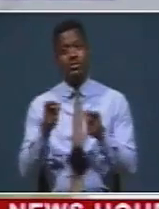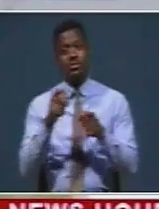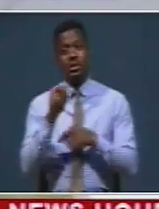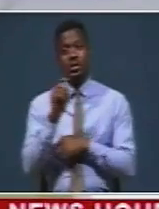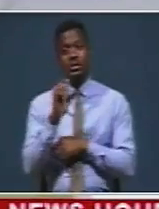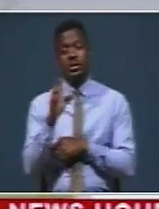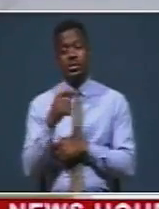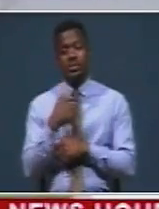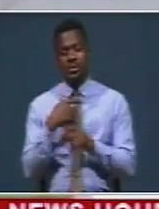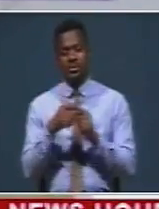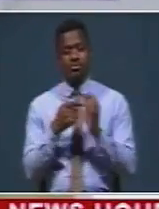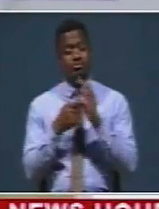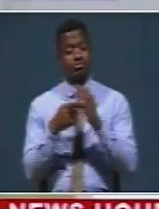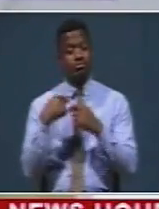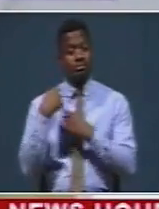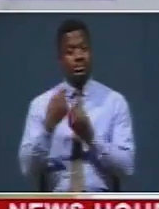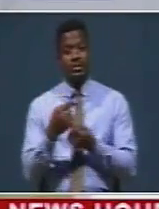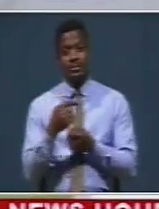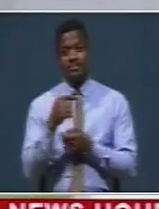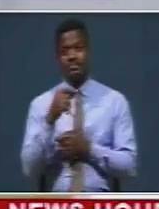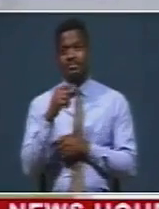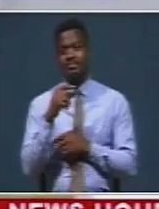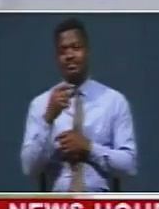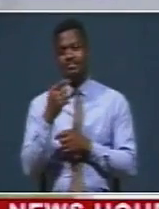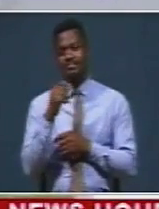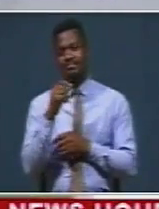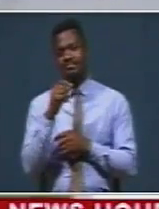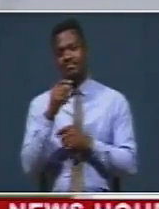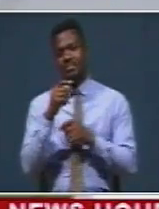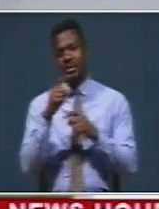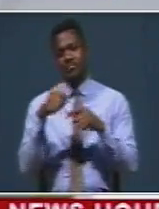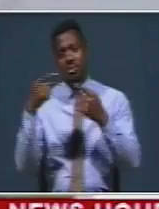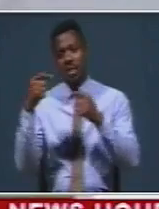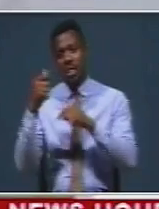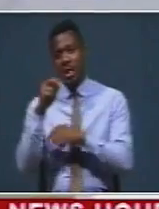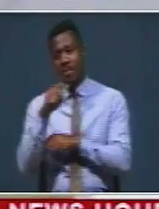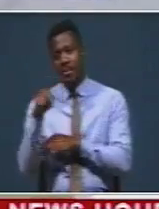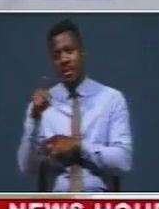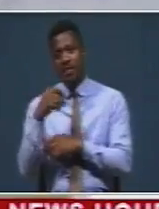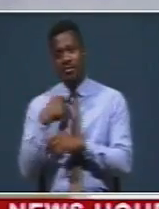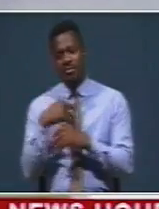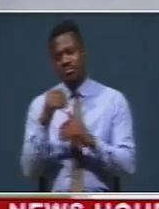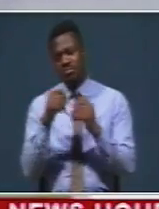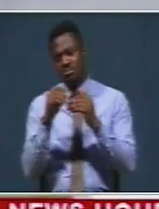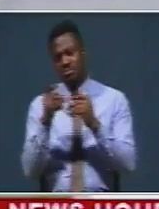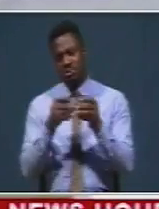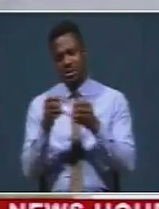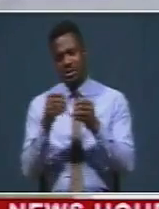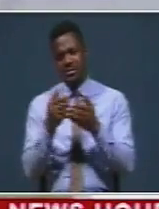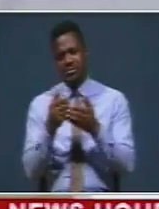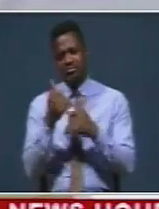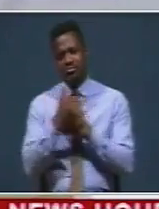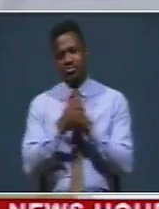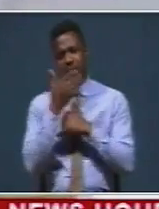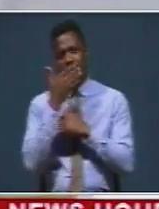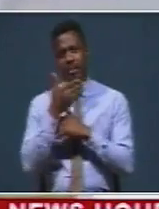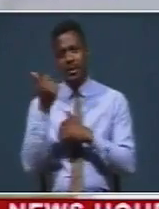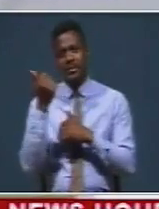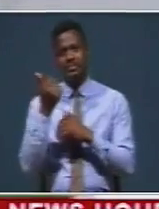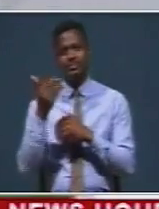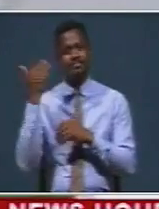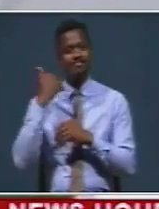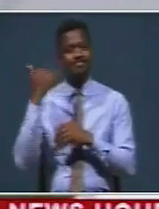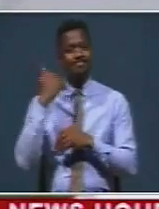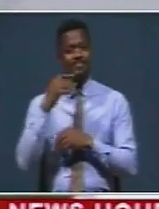We shall also prove that since the Fourth Republic, successive NPP governments have on average managed the country better than